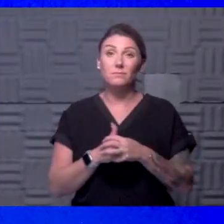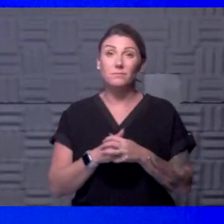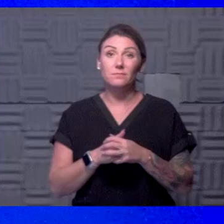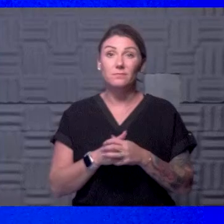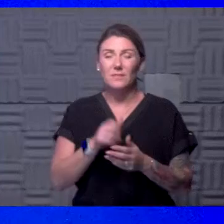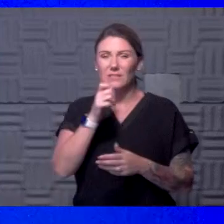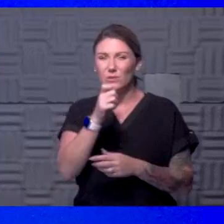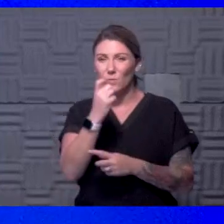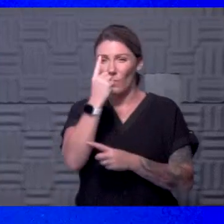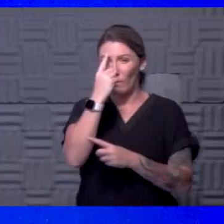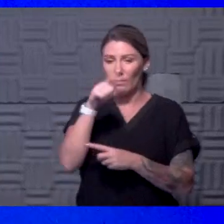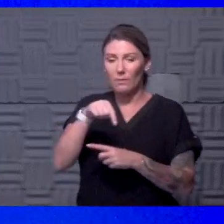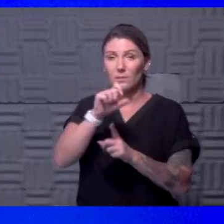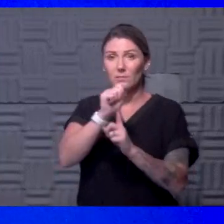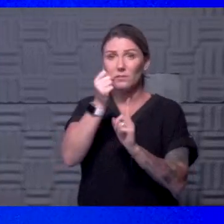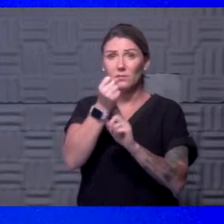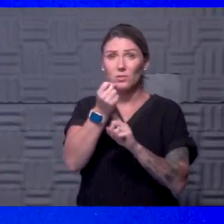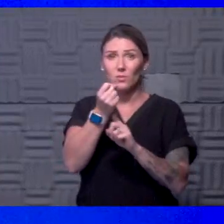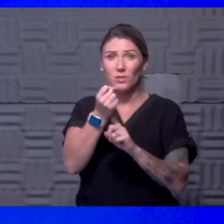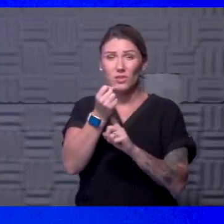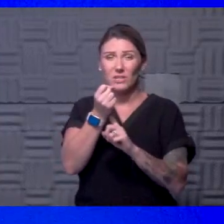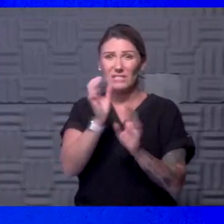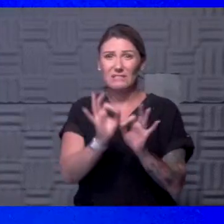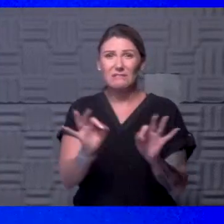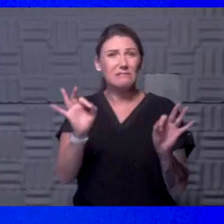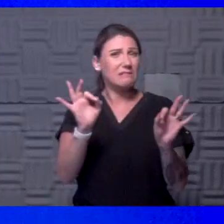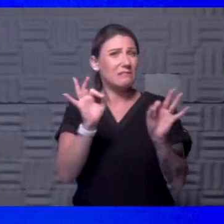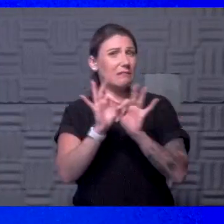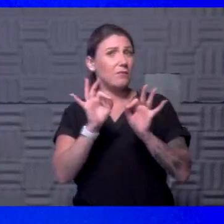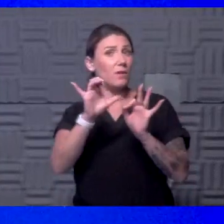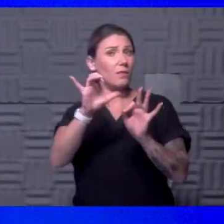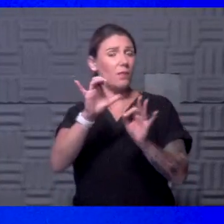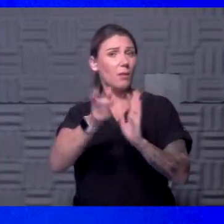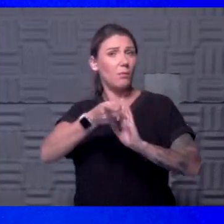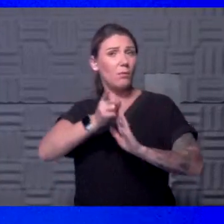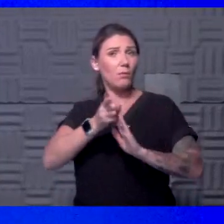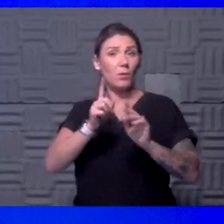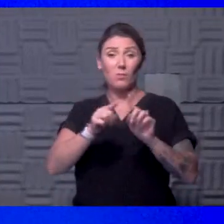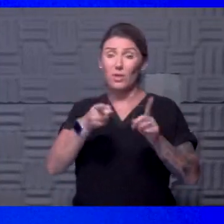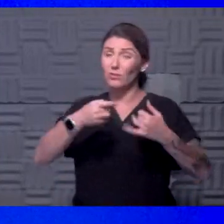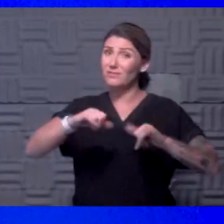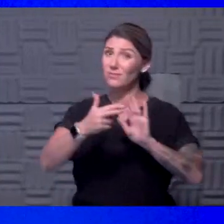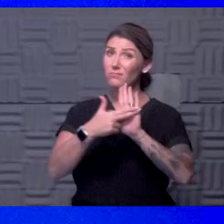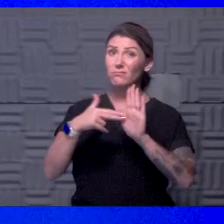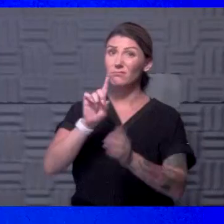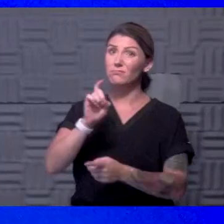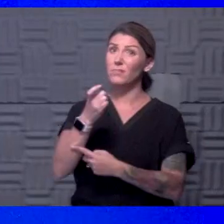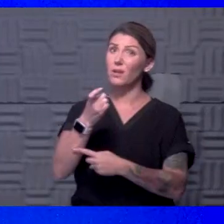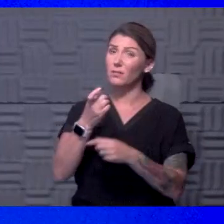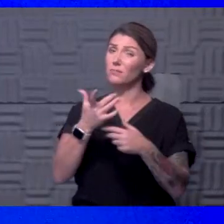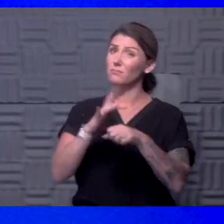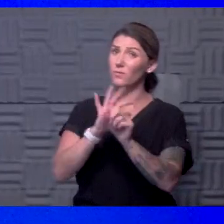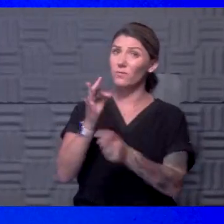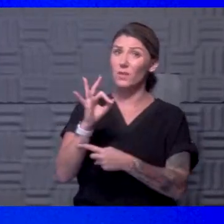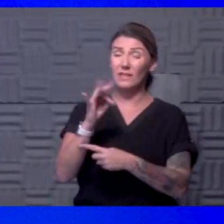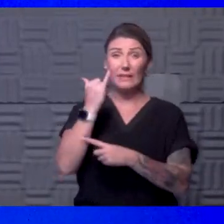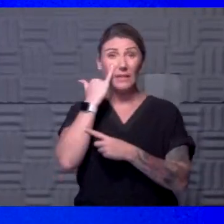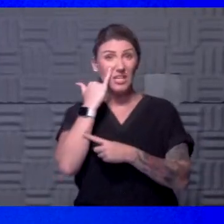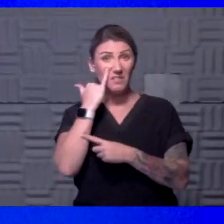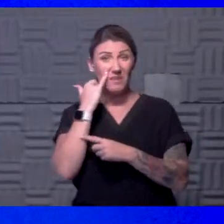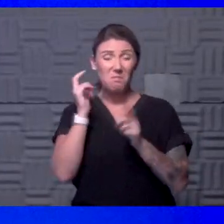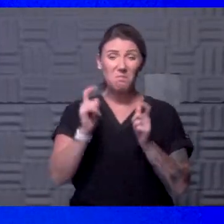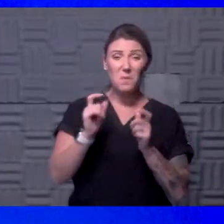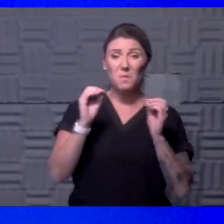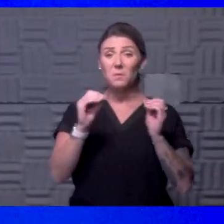in this case that it's really significant at that point. You still have been diagnosed. If you have little to no symptoms, that's